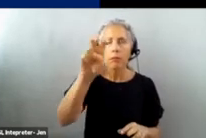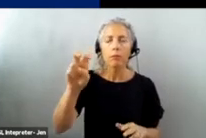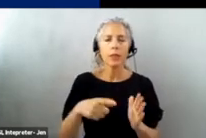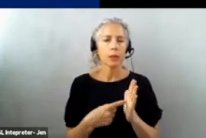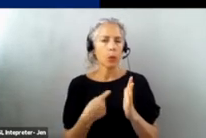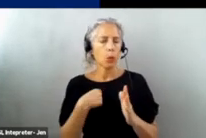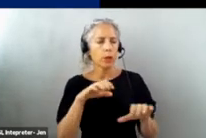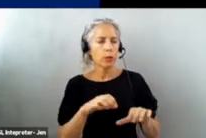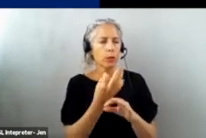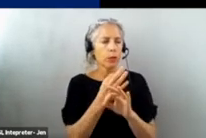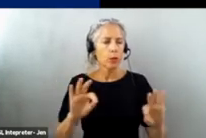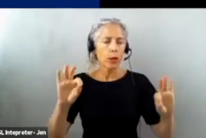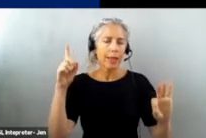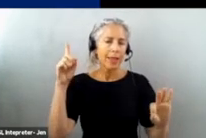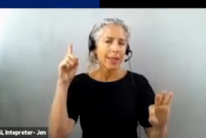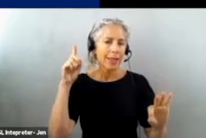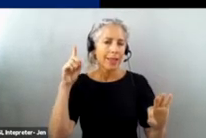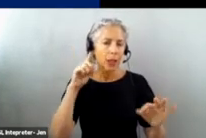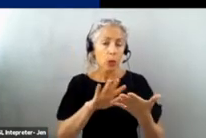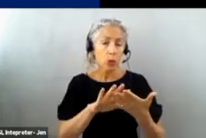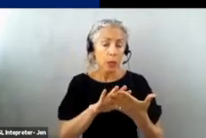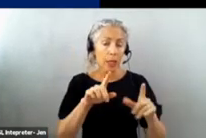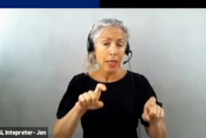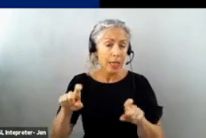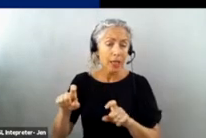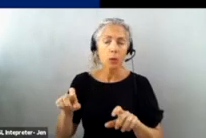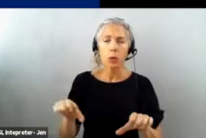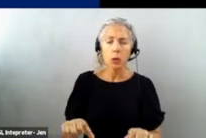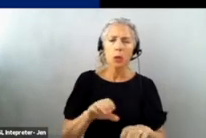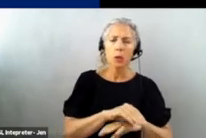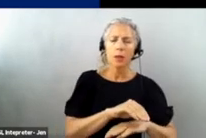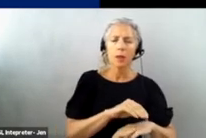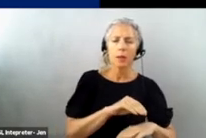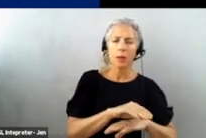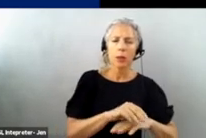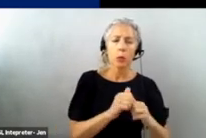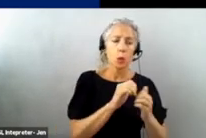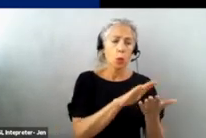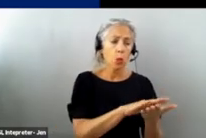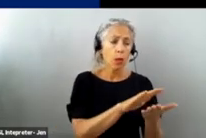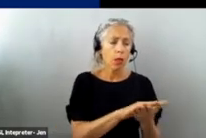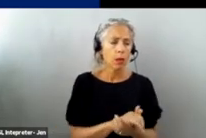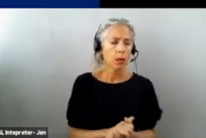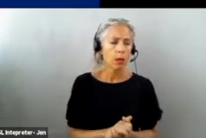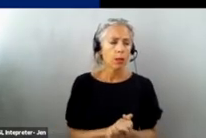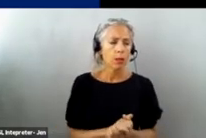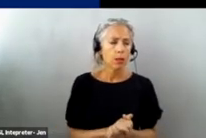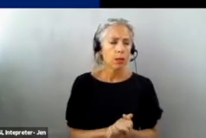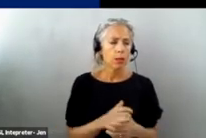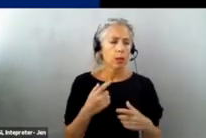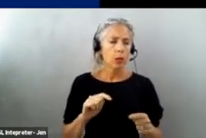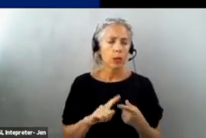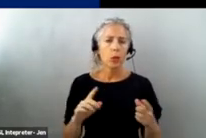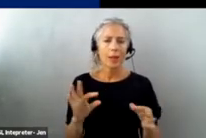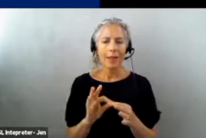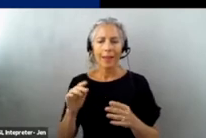free hearing screenings, we do consultations with schools. It's really connecting what we say is like these hearing healthcare